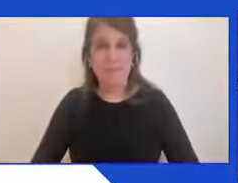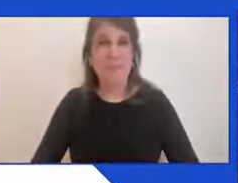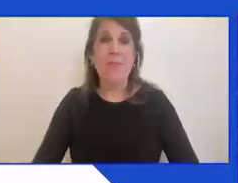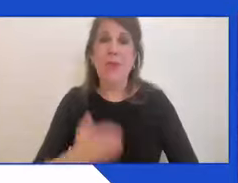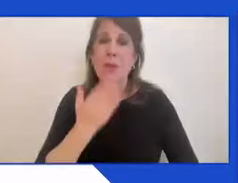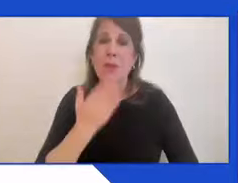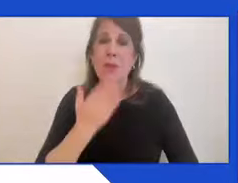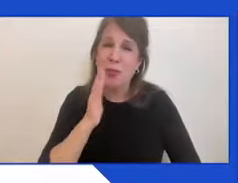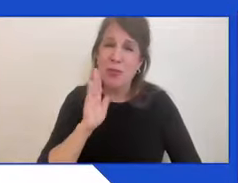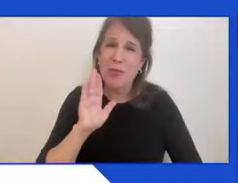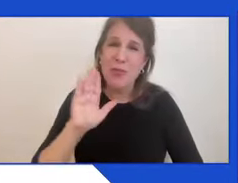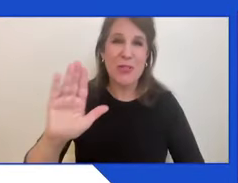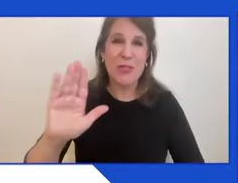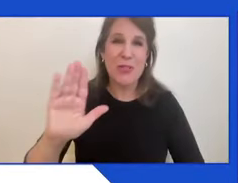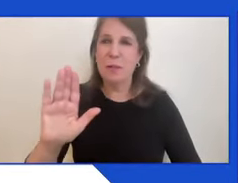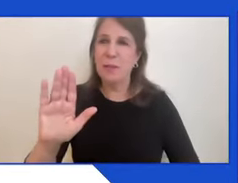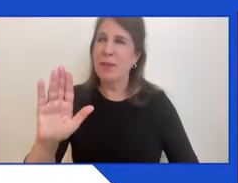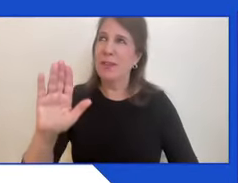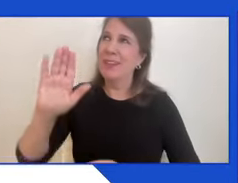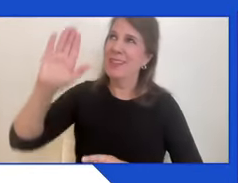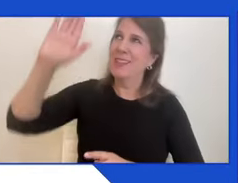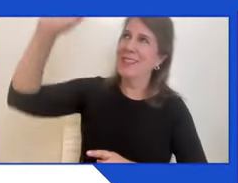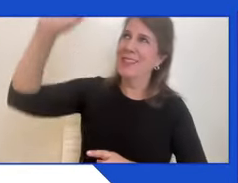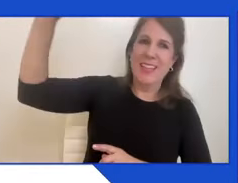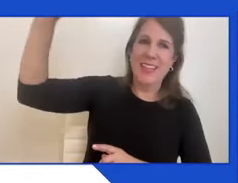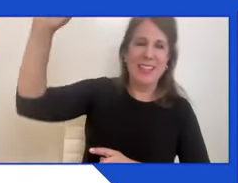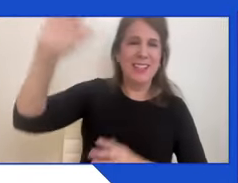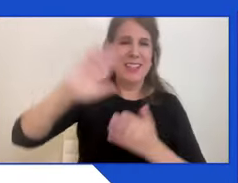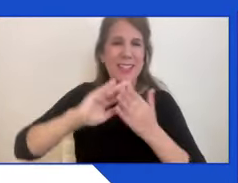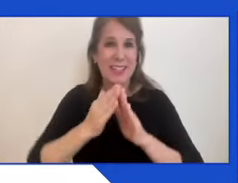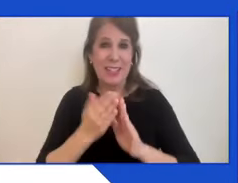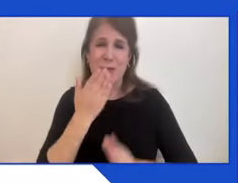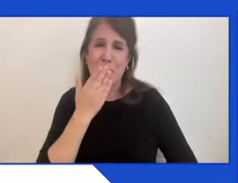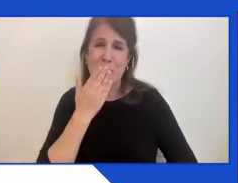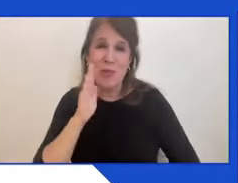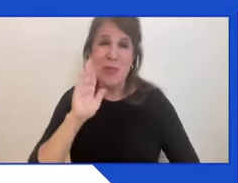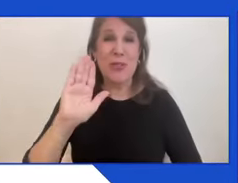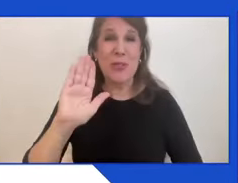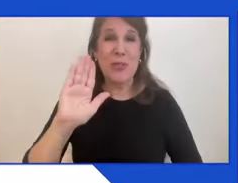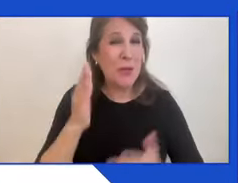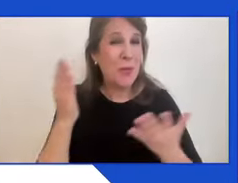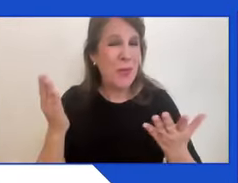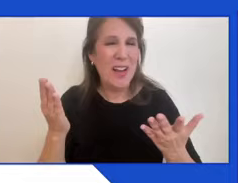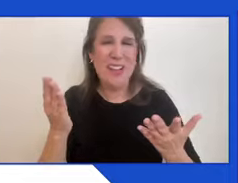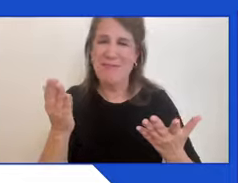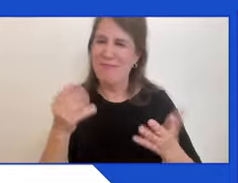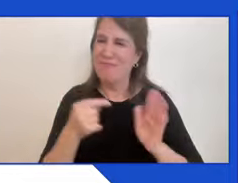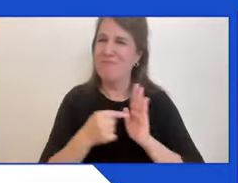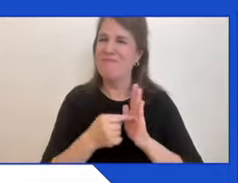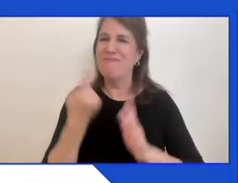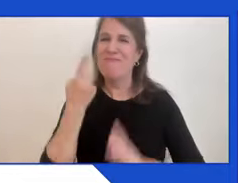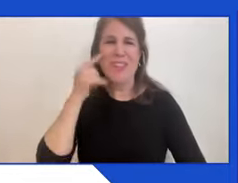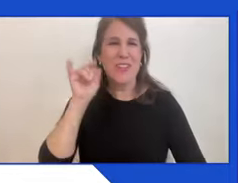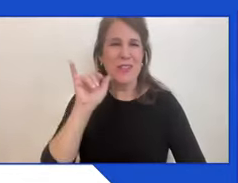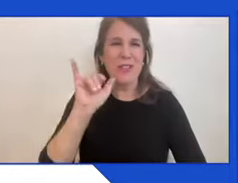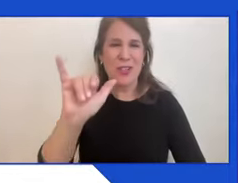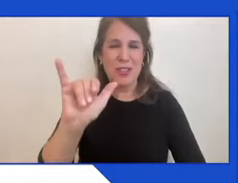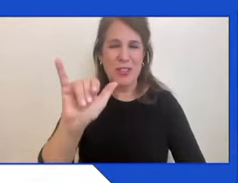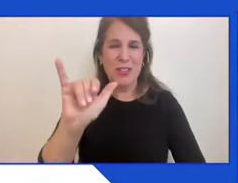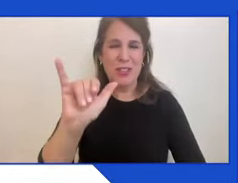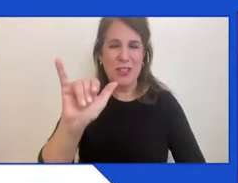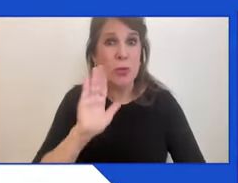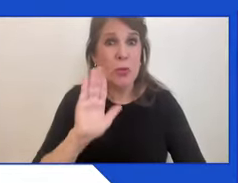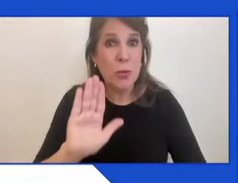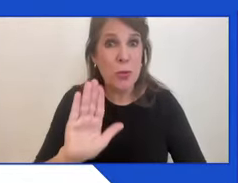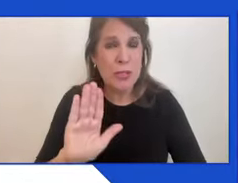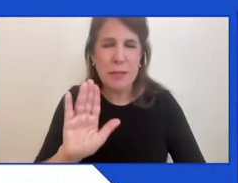Jerusalem is the city of God. Jerusalem is the shoreline of eternity. Jerusalem is the eternal